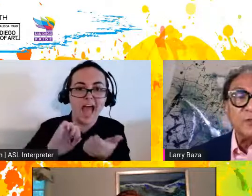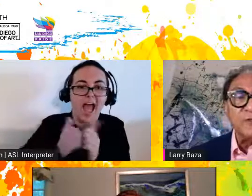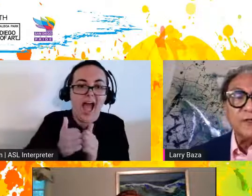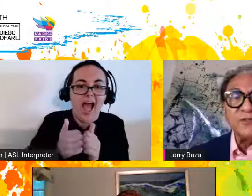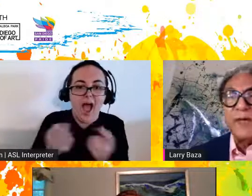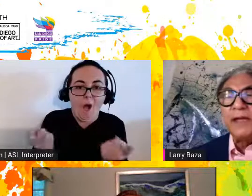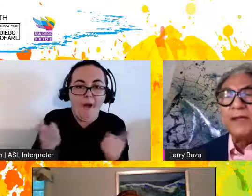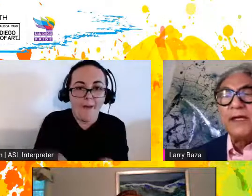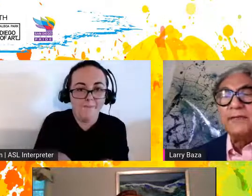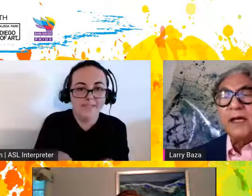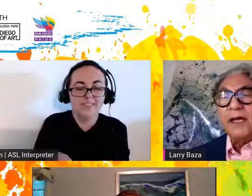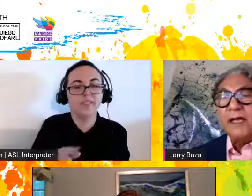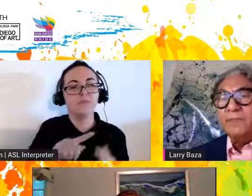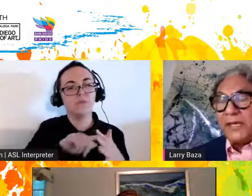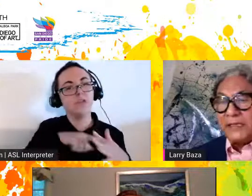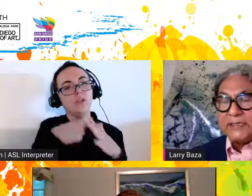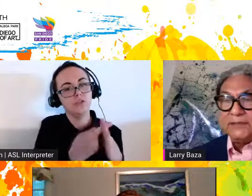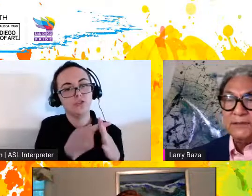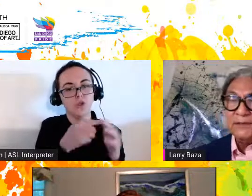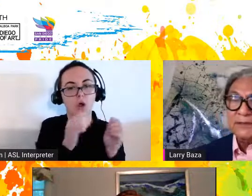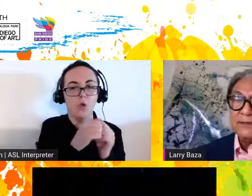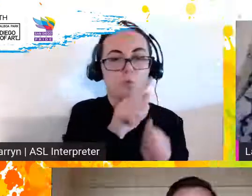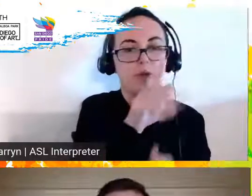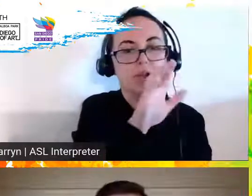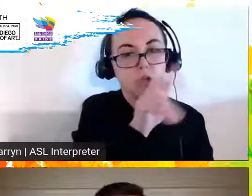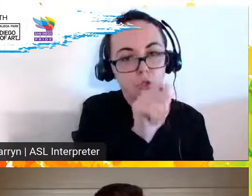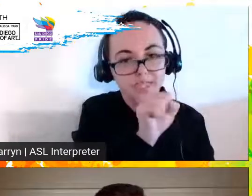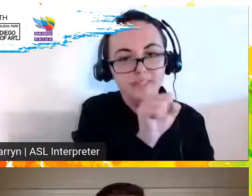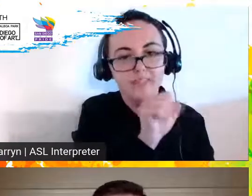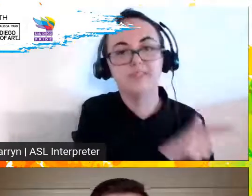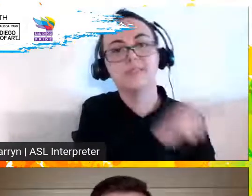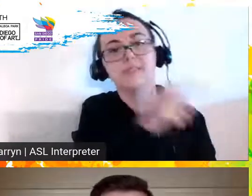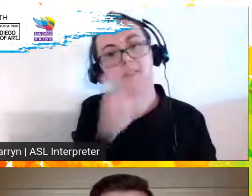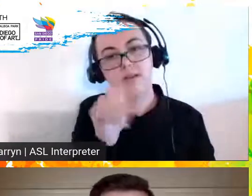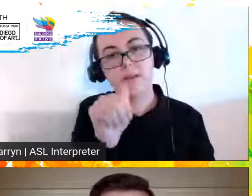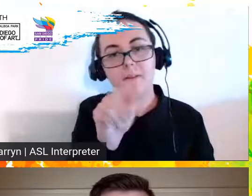with you and go then to Matt and Bailey.